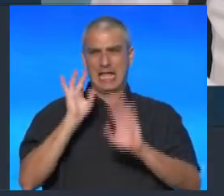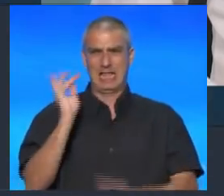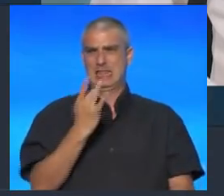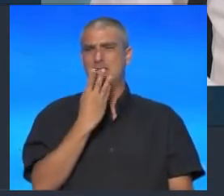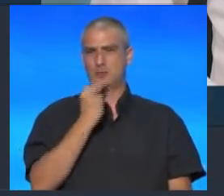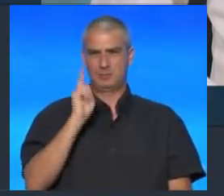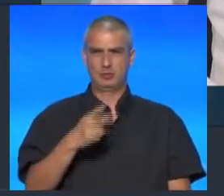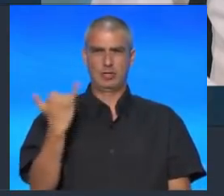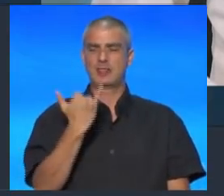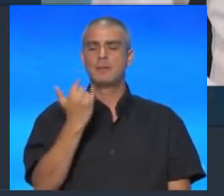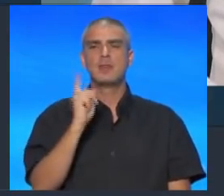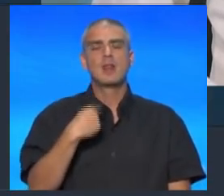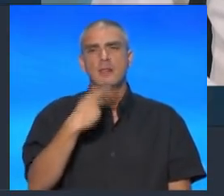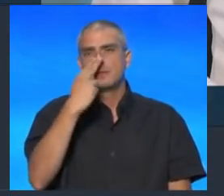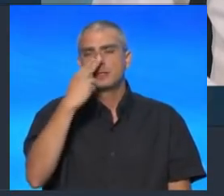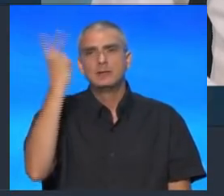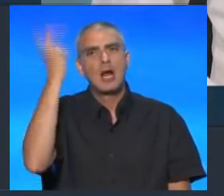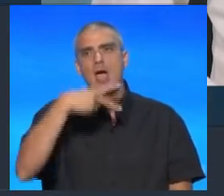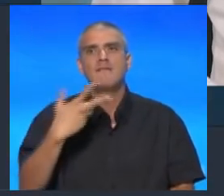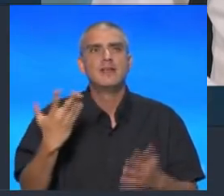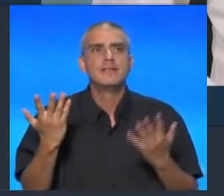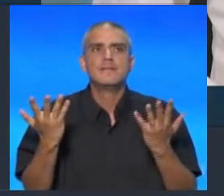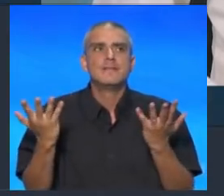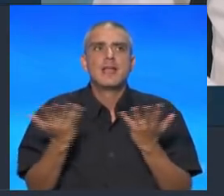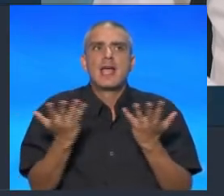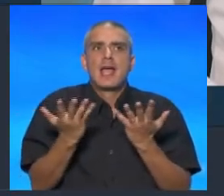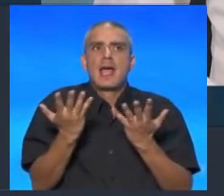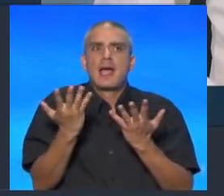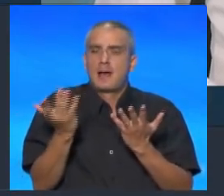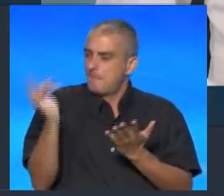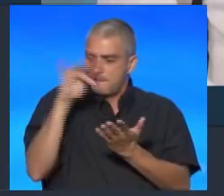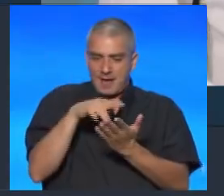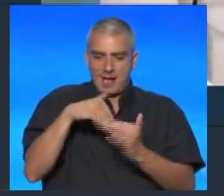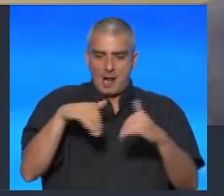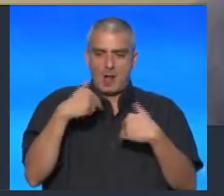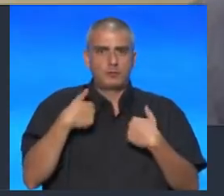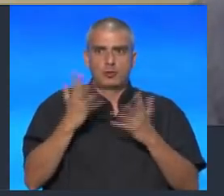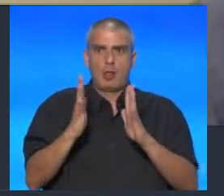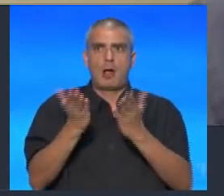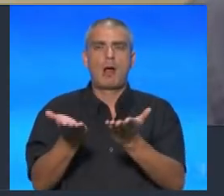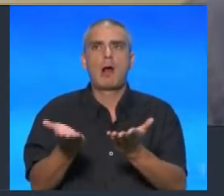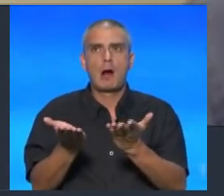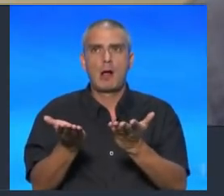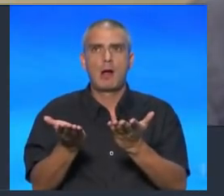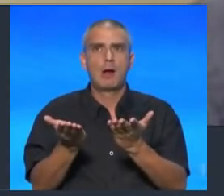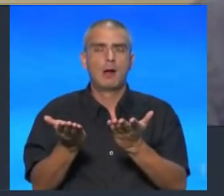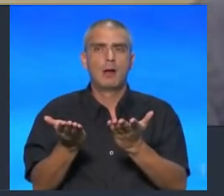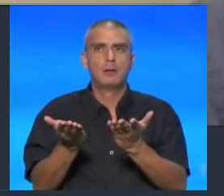I'm trying to understand how it comes out into our streets this way, mm-hmm.